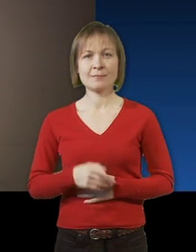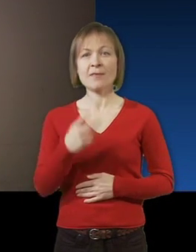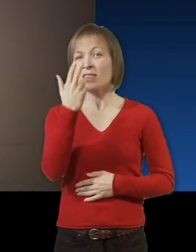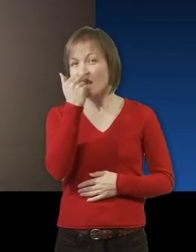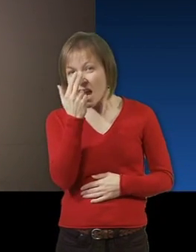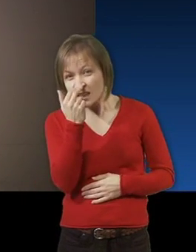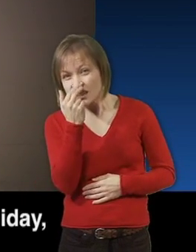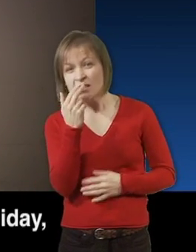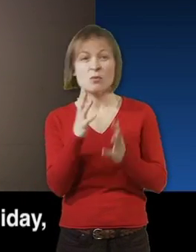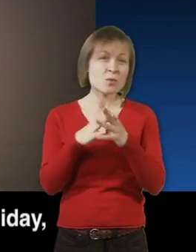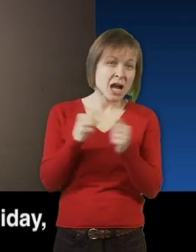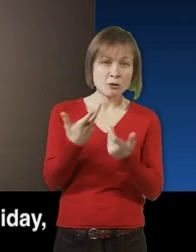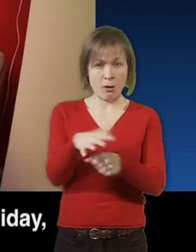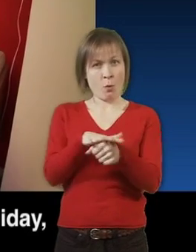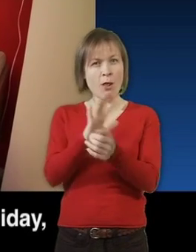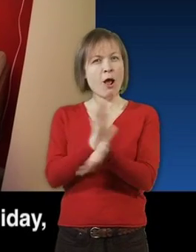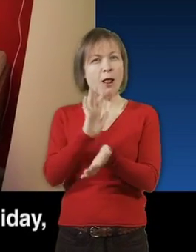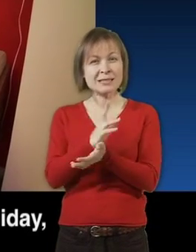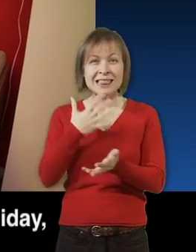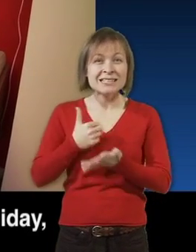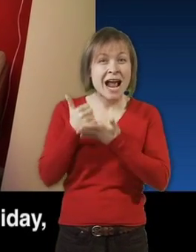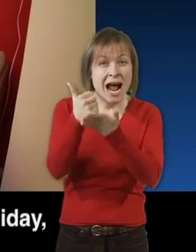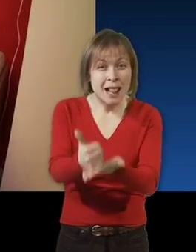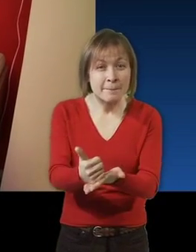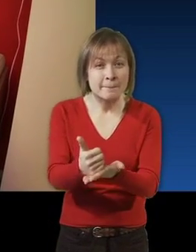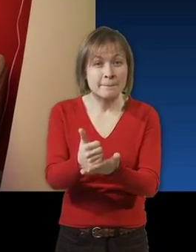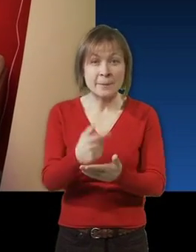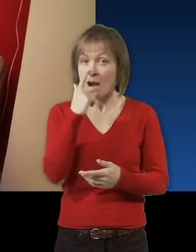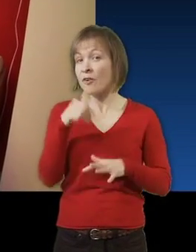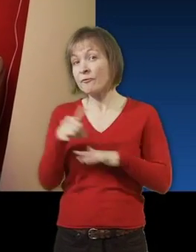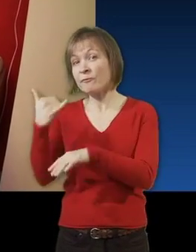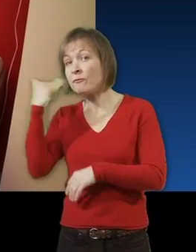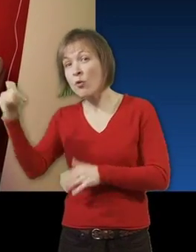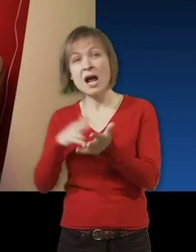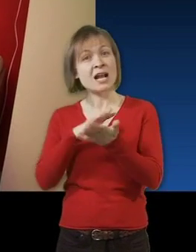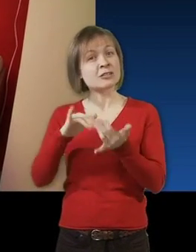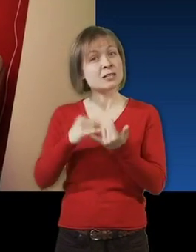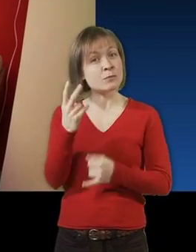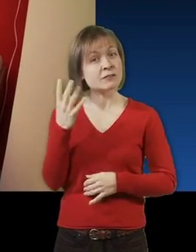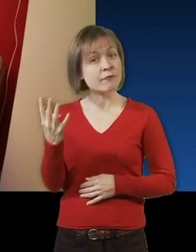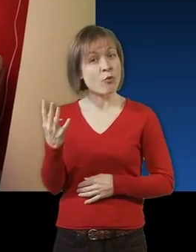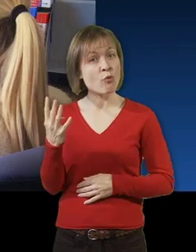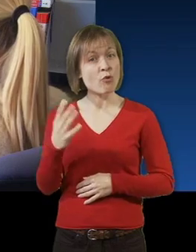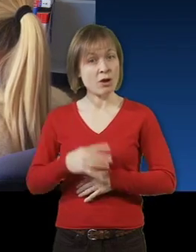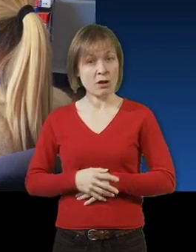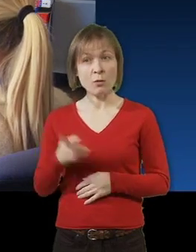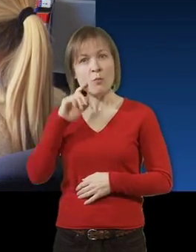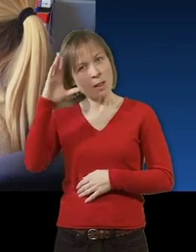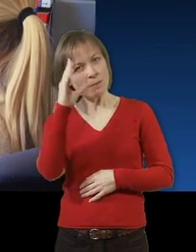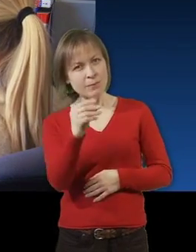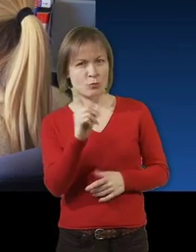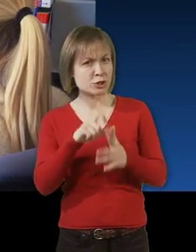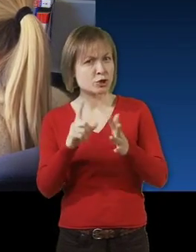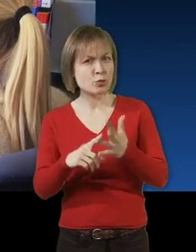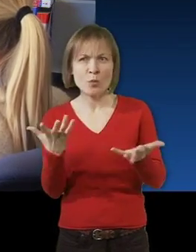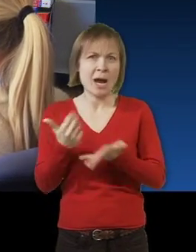If you need help at night, at the weekend or on a public holiday, you can phone NHS 24 and someone will tell you